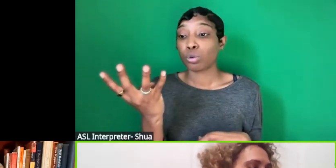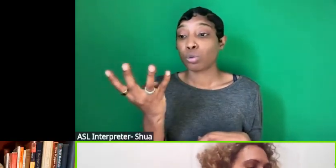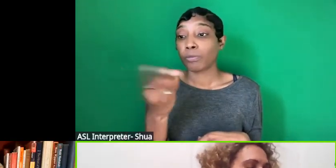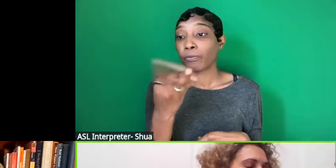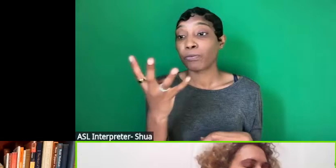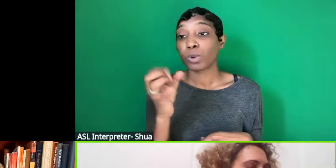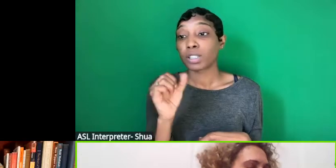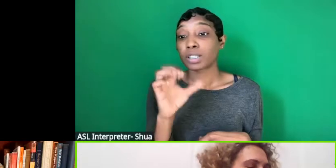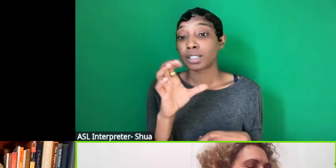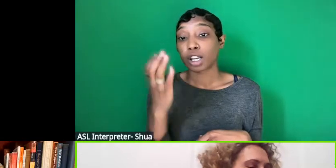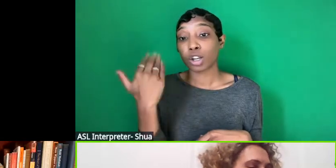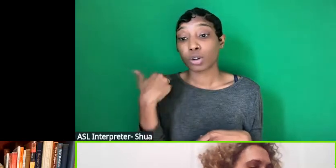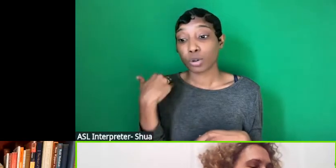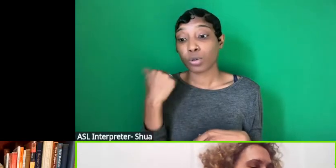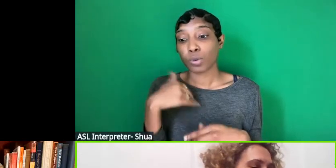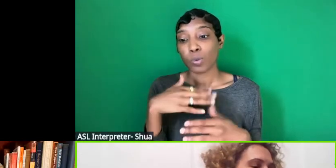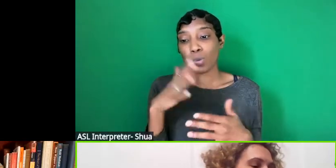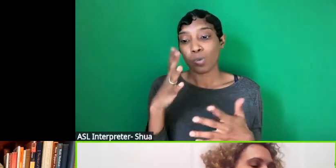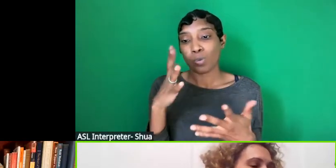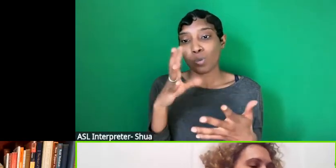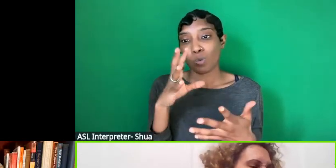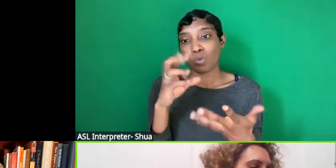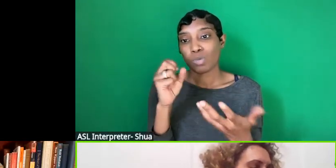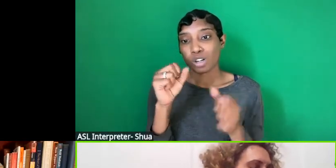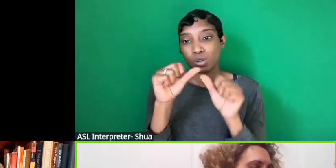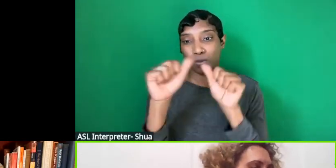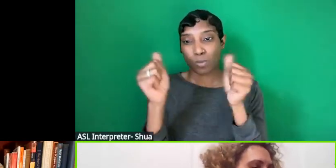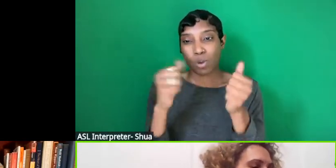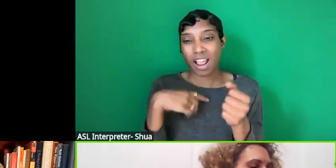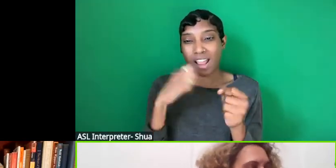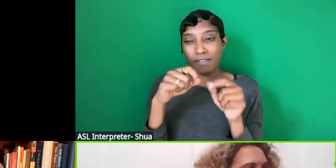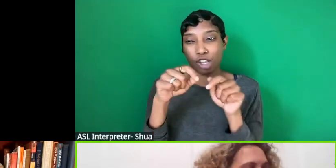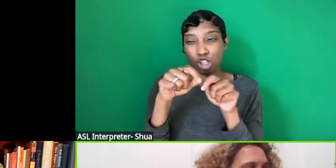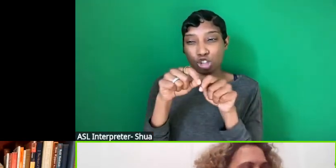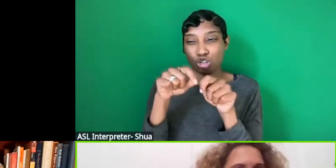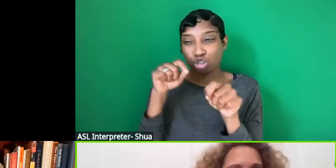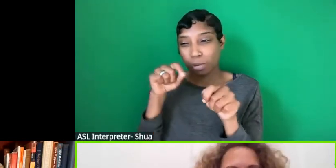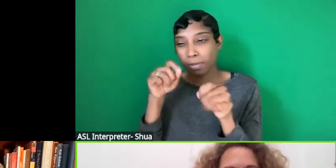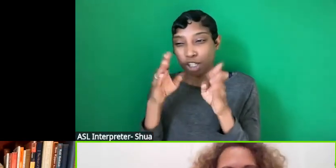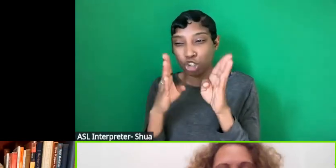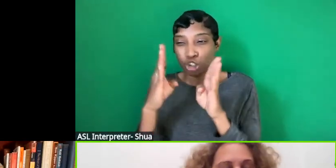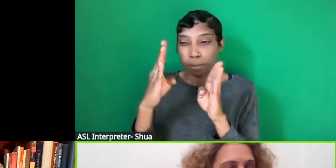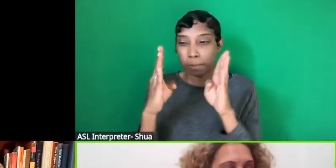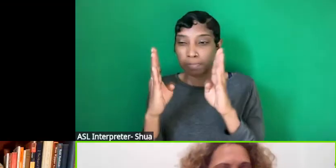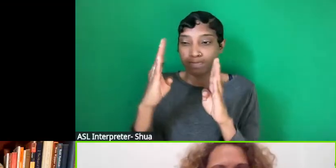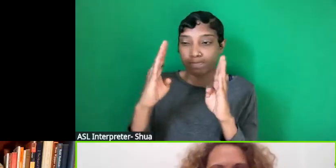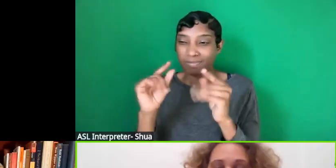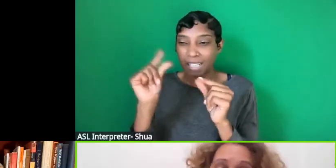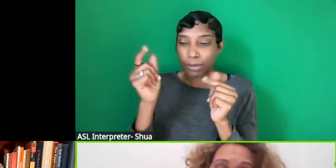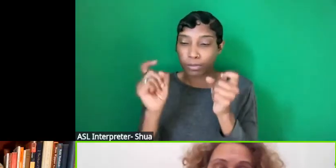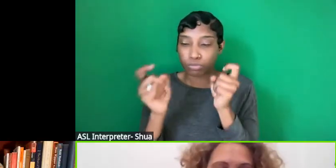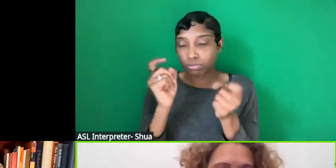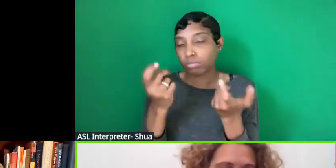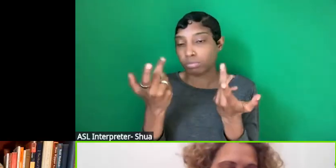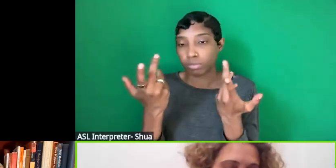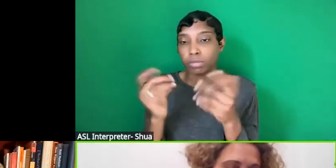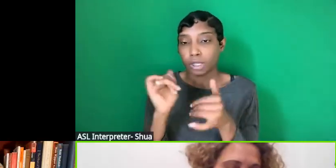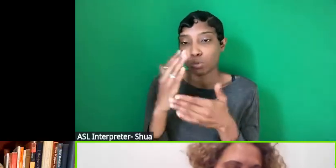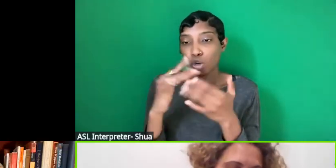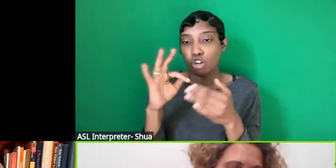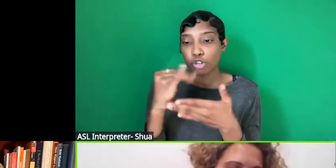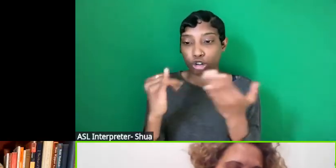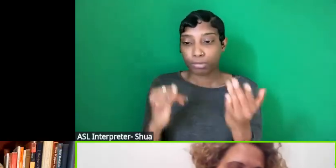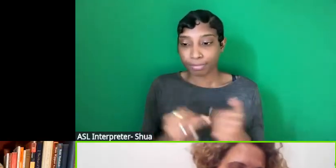mold. Than it was rectangle. So I had to shift it a little bit. When I shifted it, I had to retape it. So you'll see. I'm going to go ahead